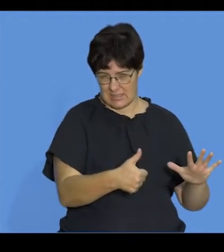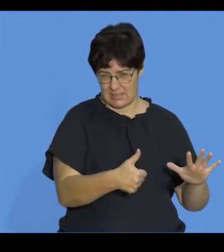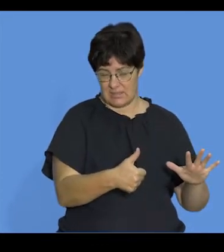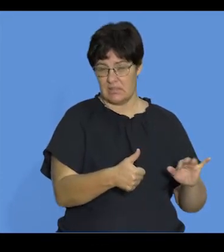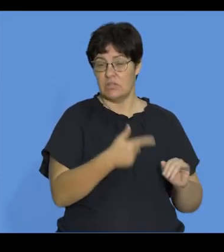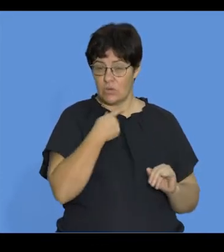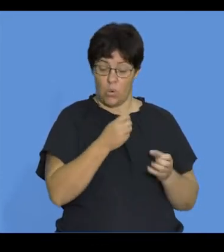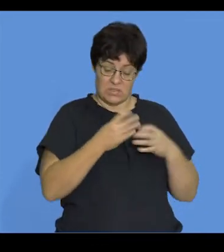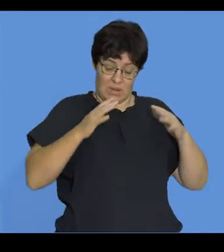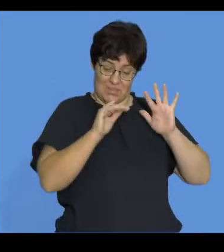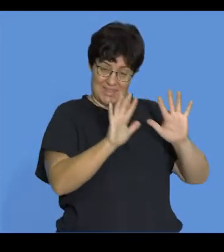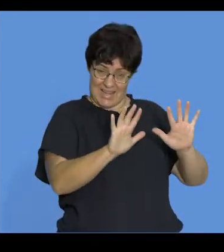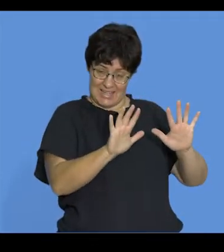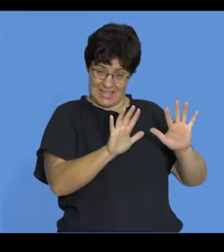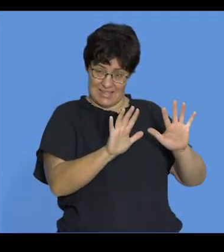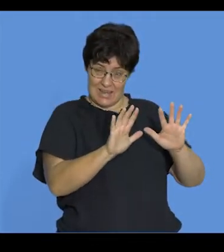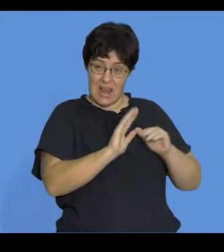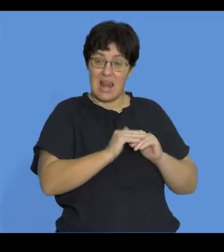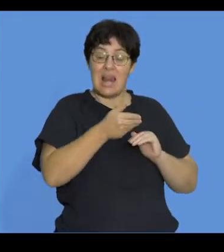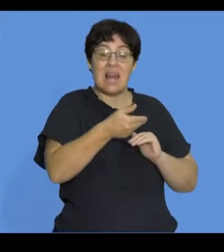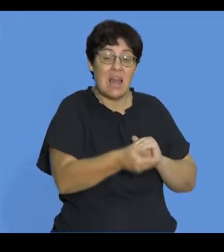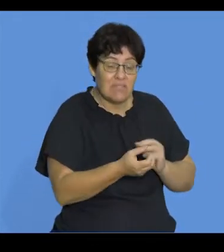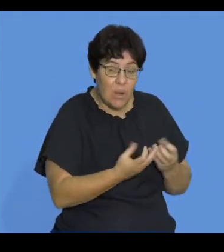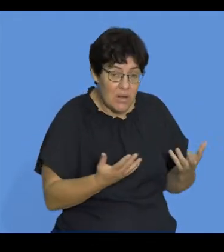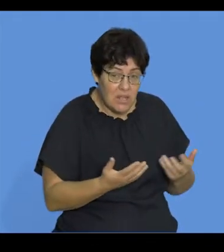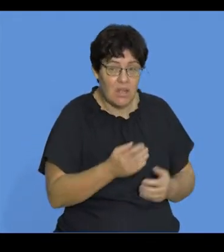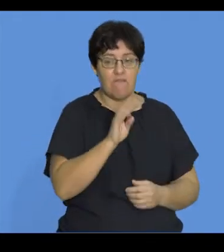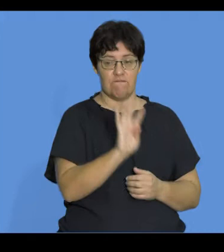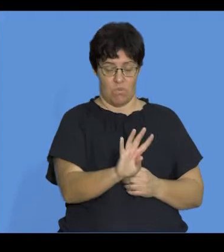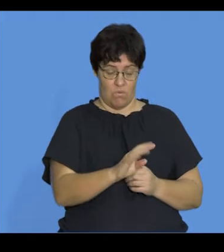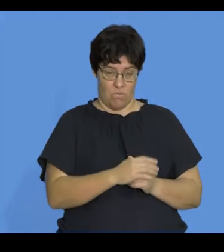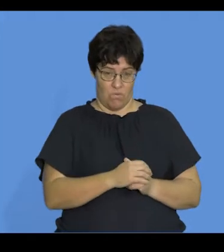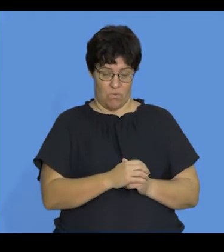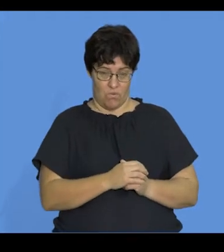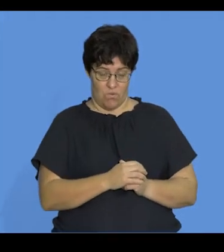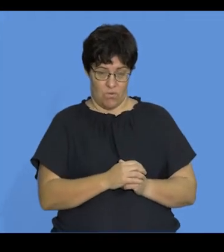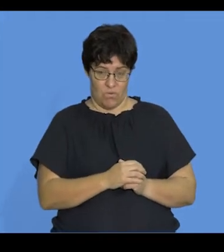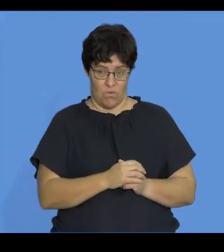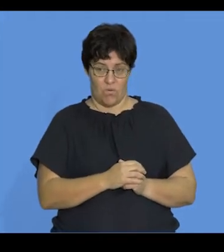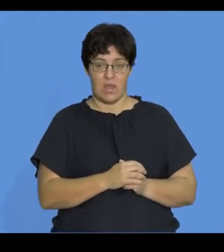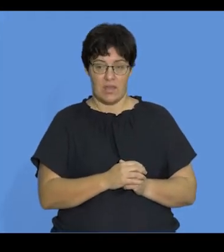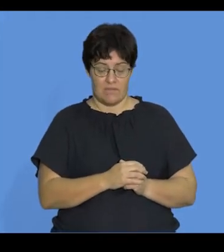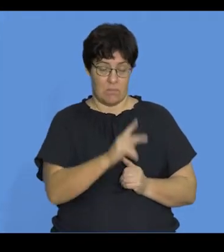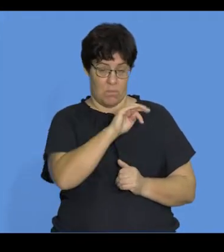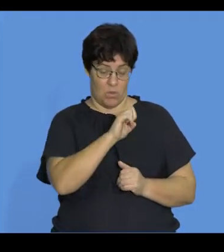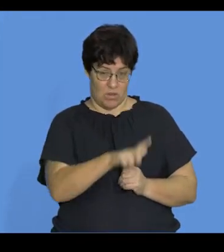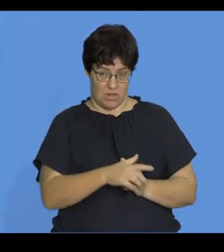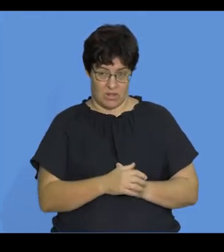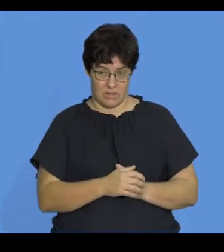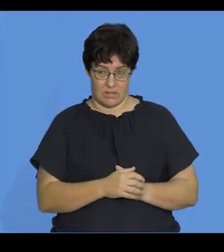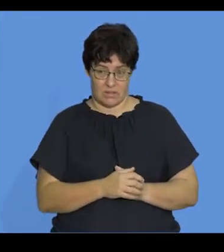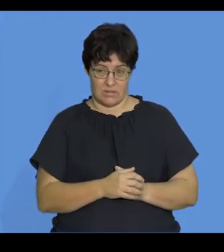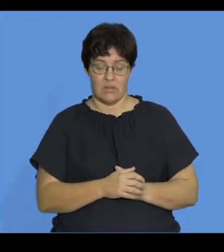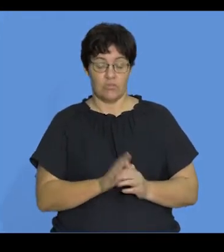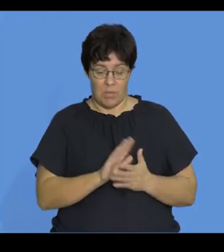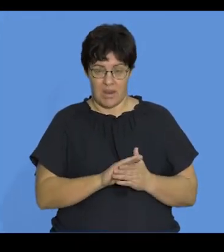if we started with 10, okay, the remaining will be 4 if we reacted 6, okay? So